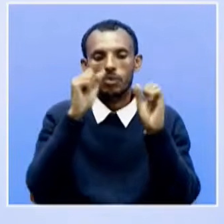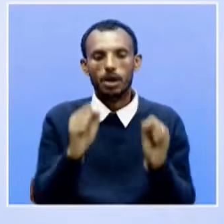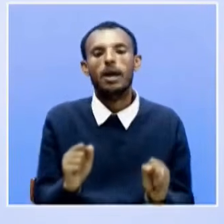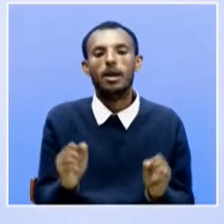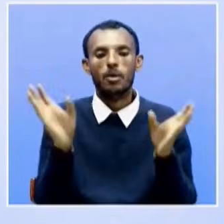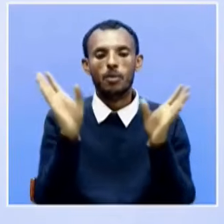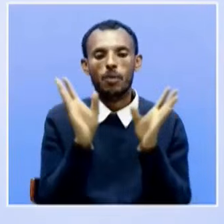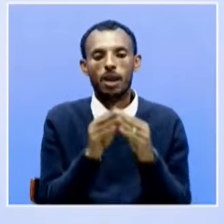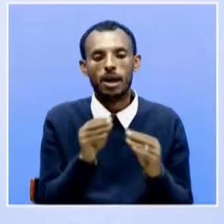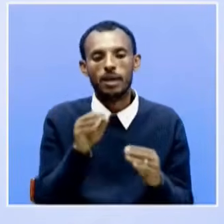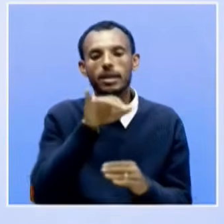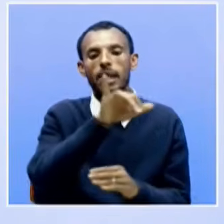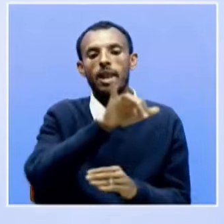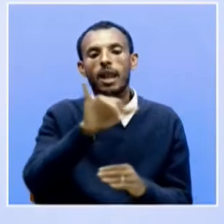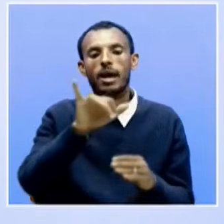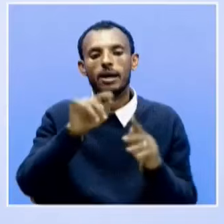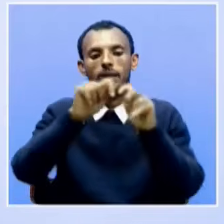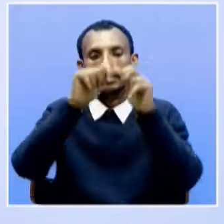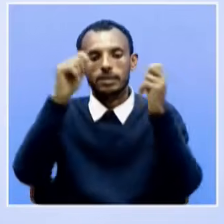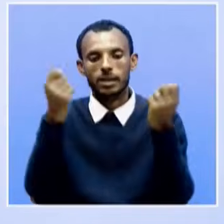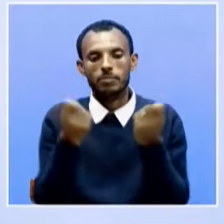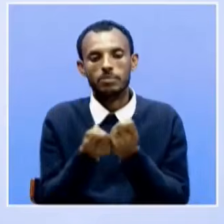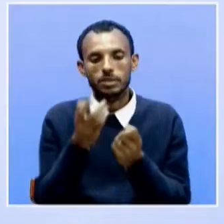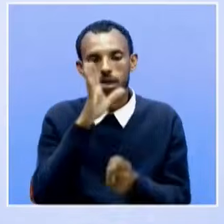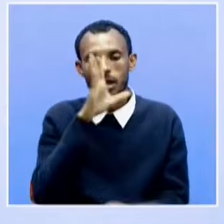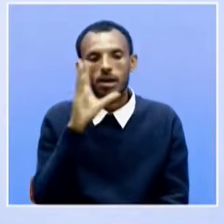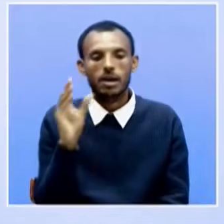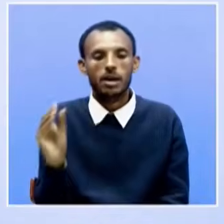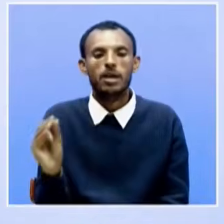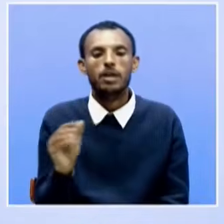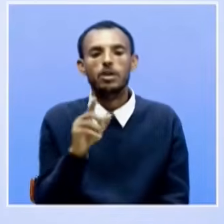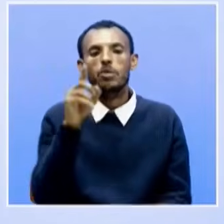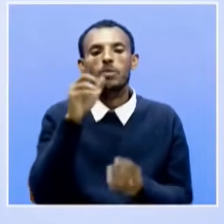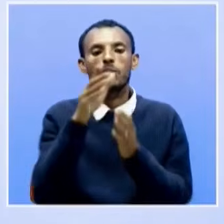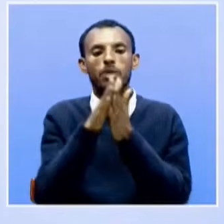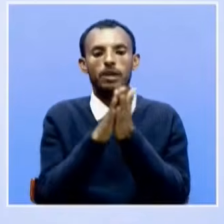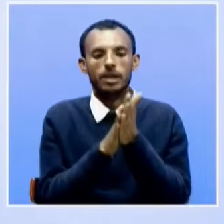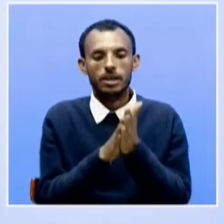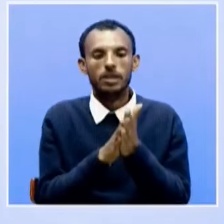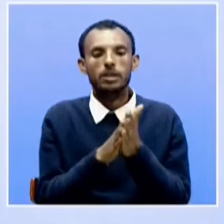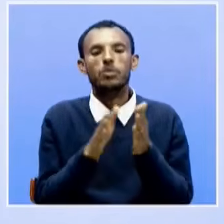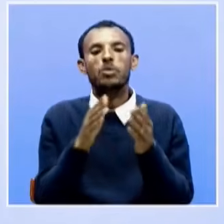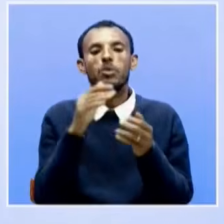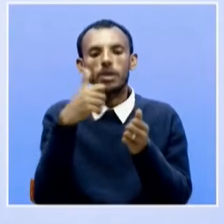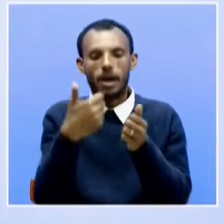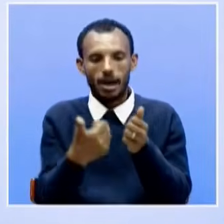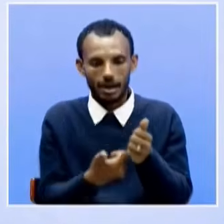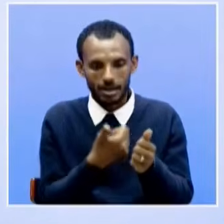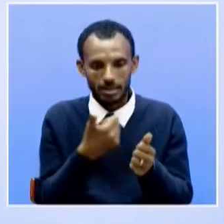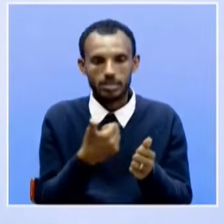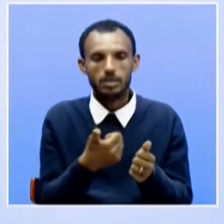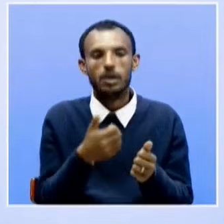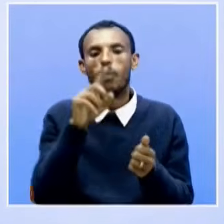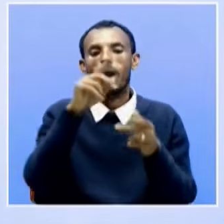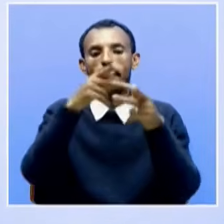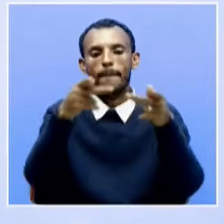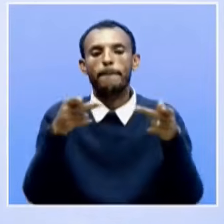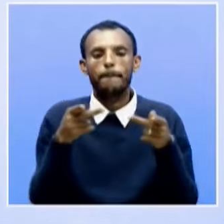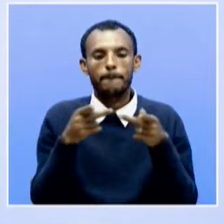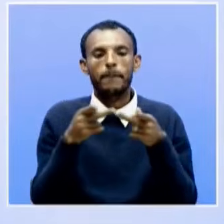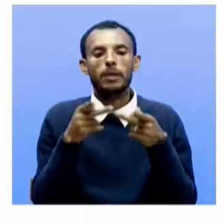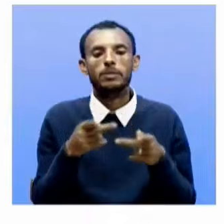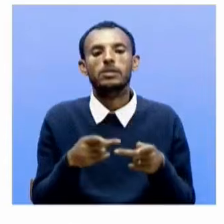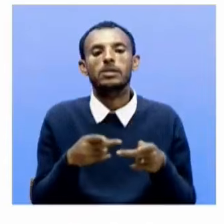collect like terms, and you need to rearrange in one place, right?